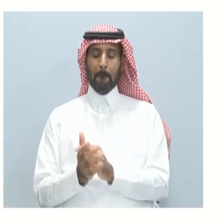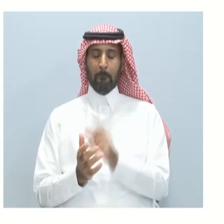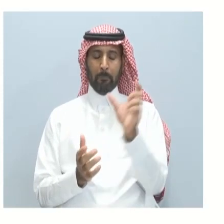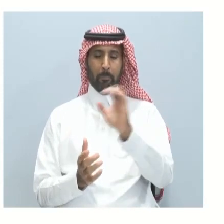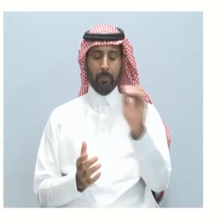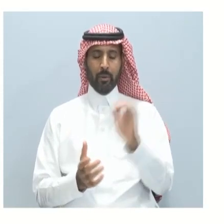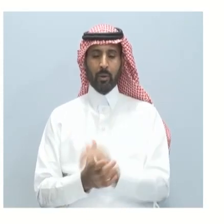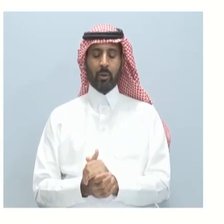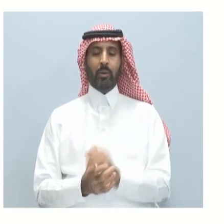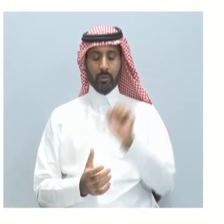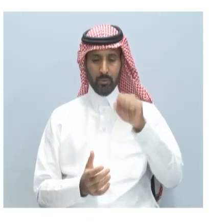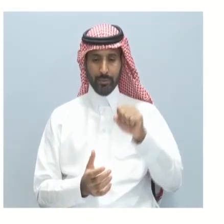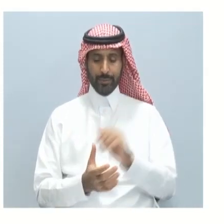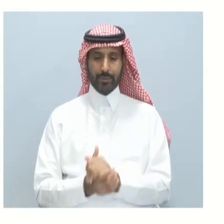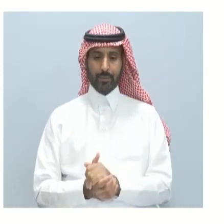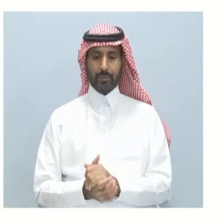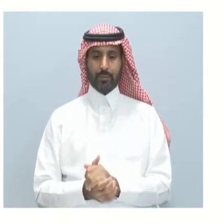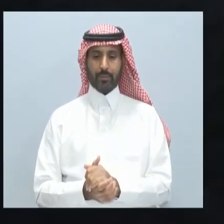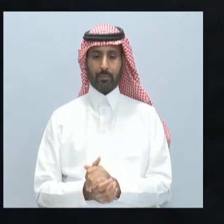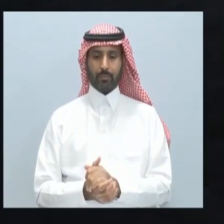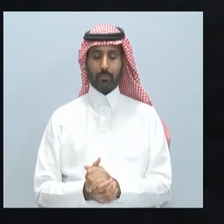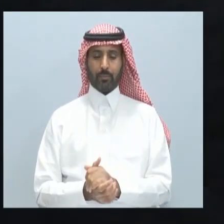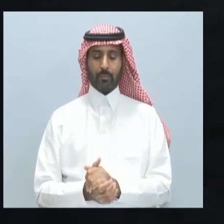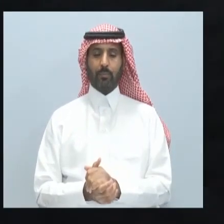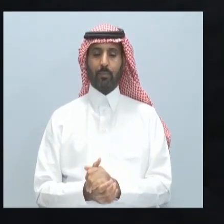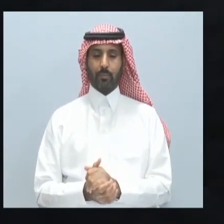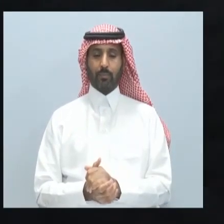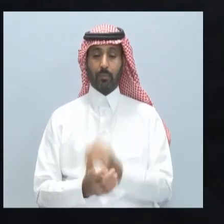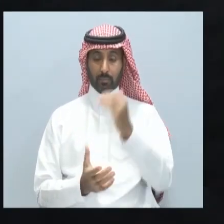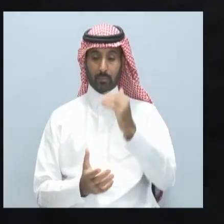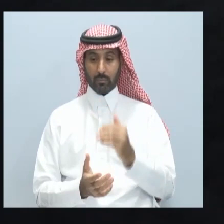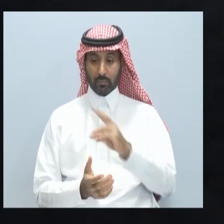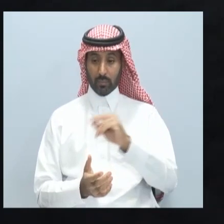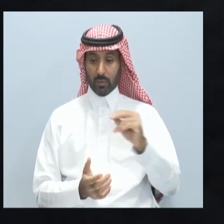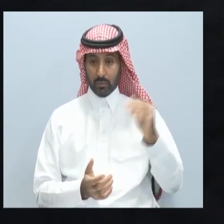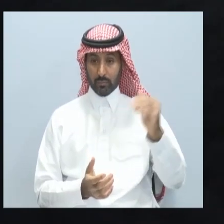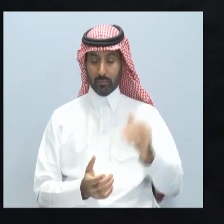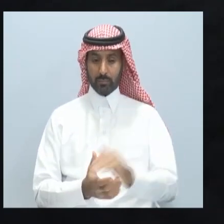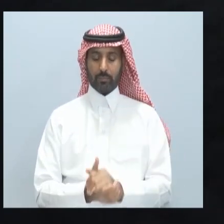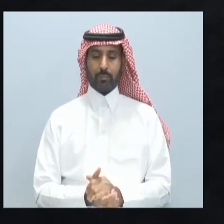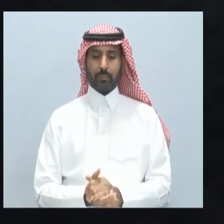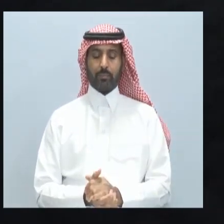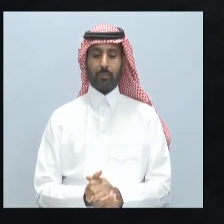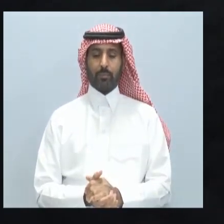phrases? Yes, I did. Now we have these phrases that were mentioned in the book. They are the same that I have in the table.